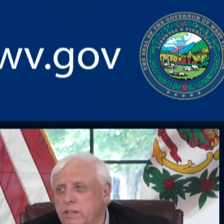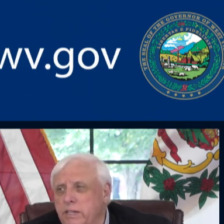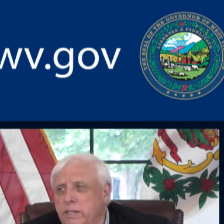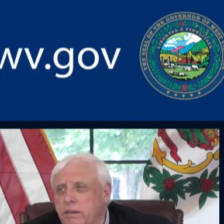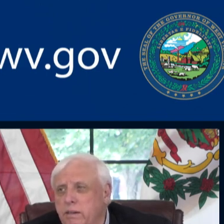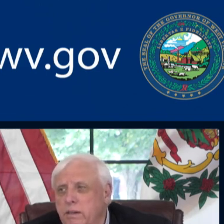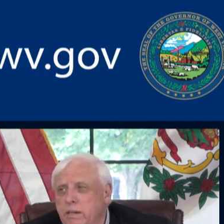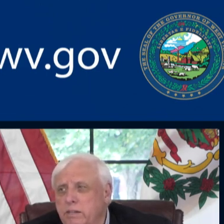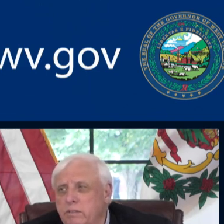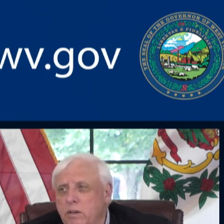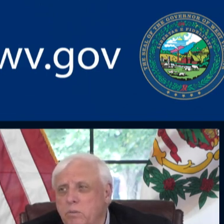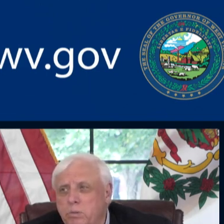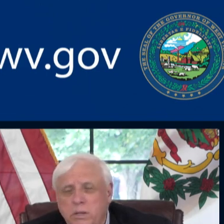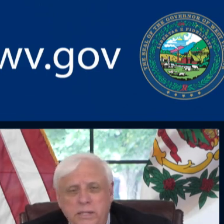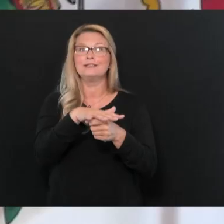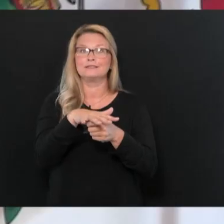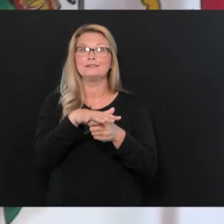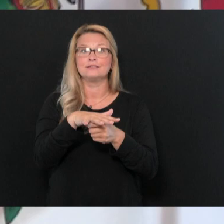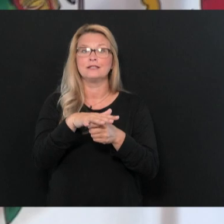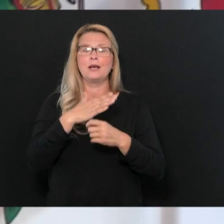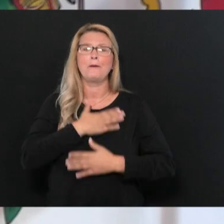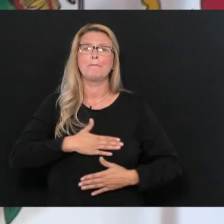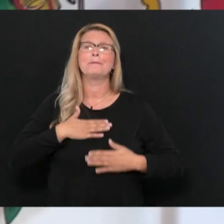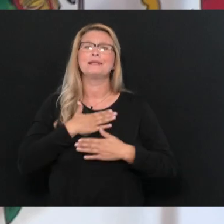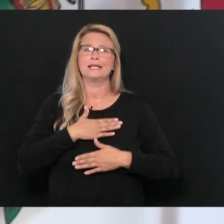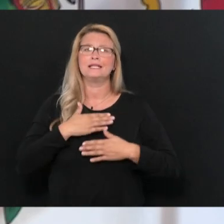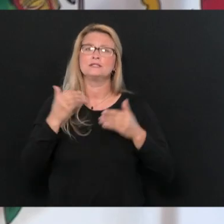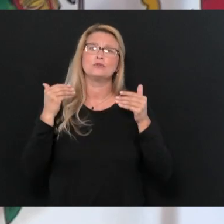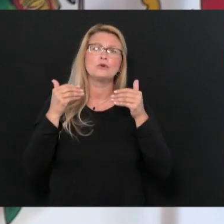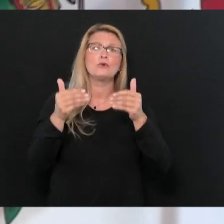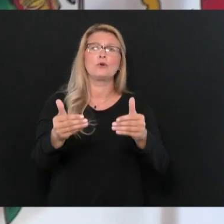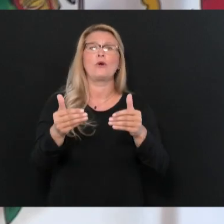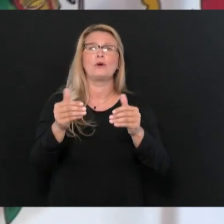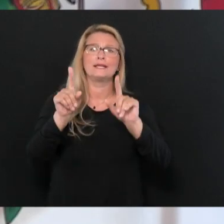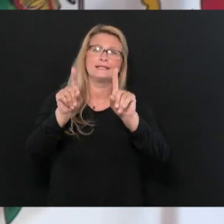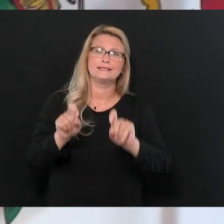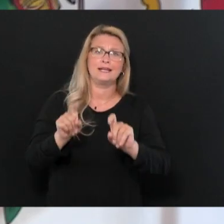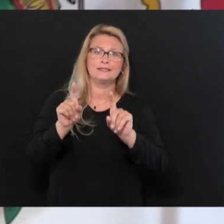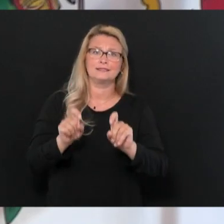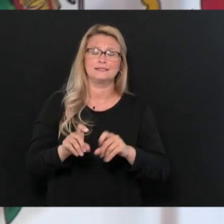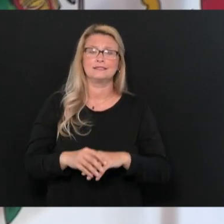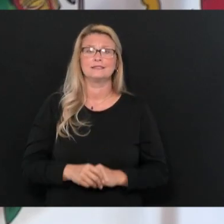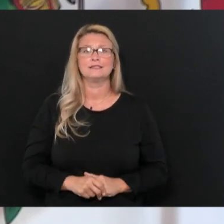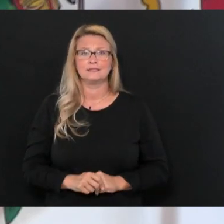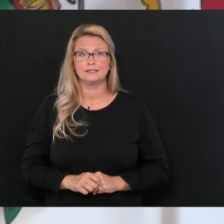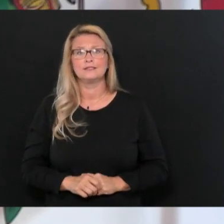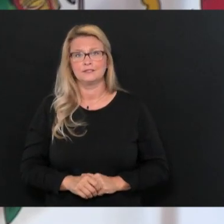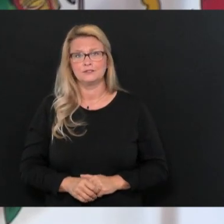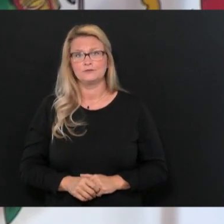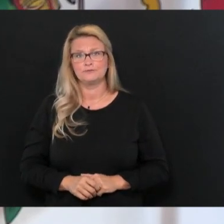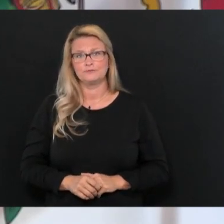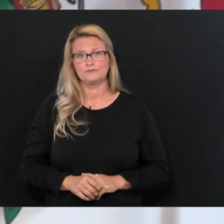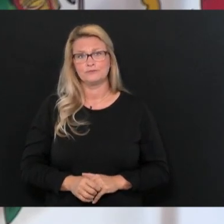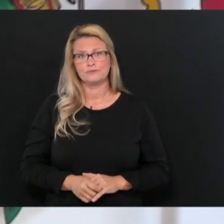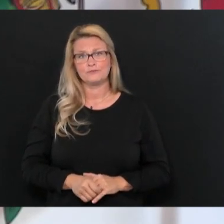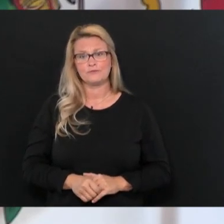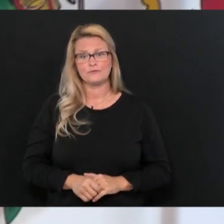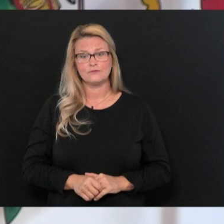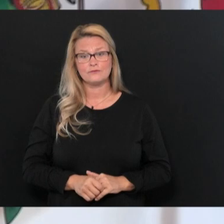can see, and so please try with all in yourselves to go get tested.